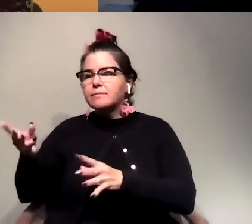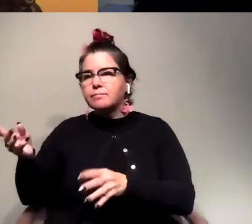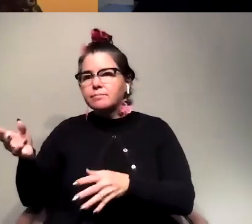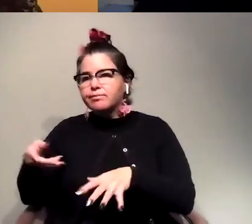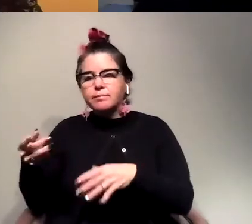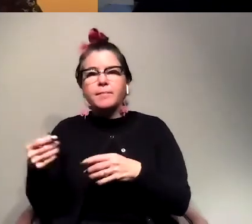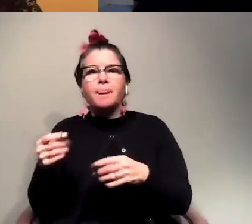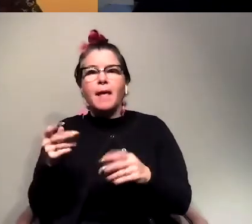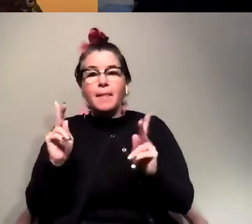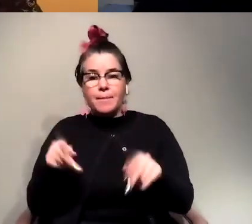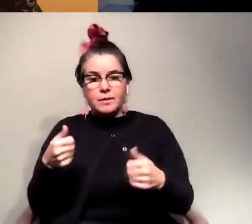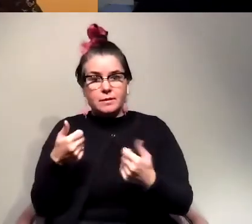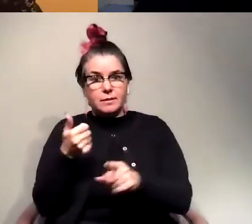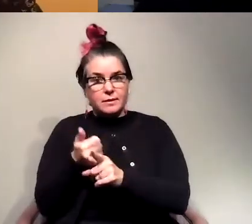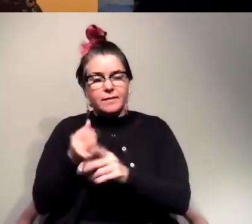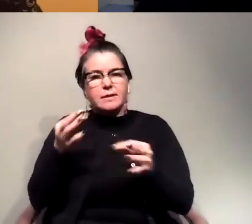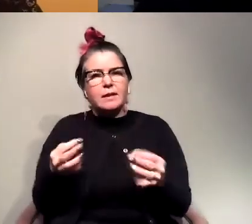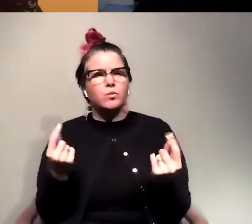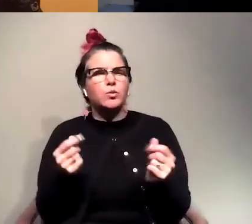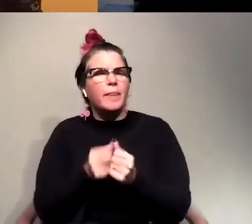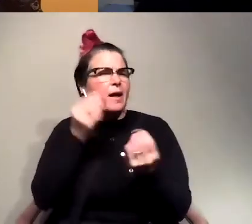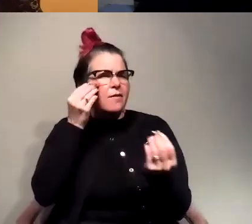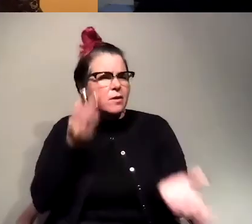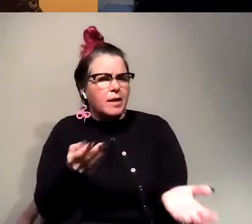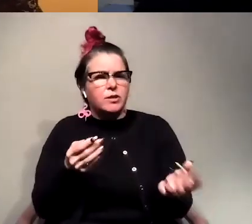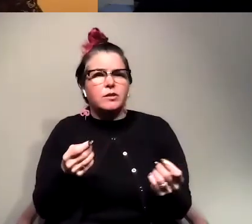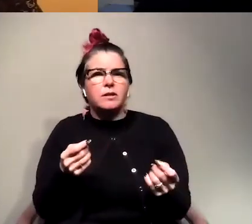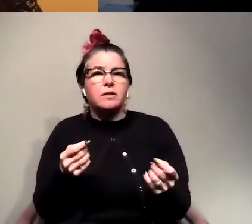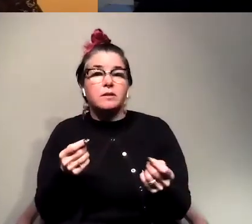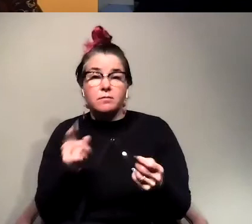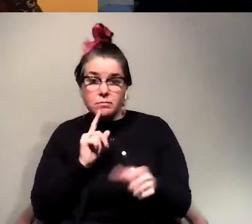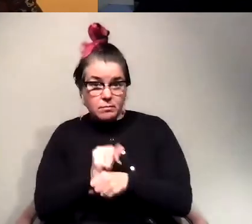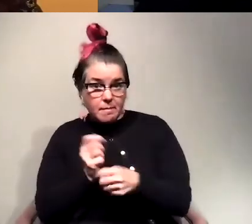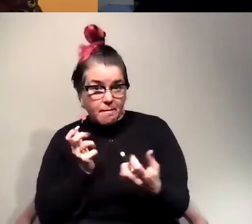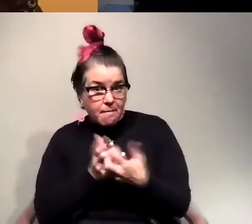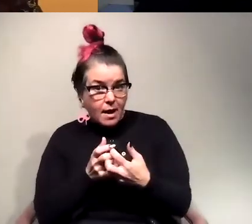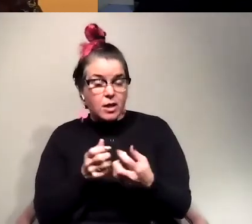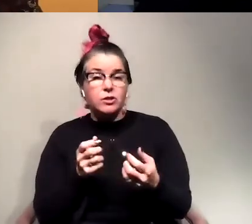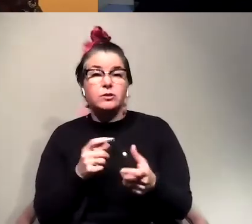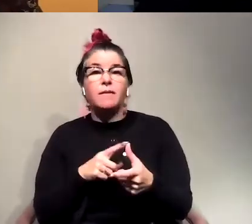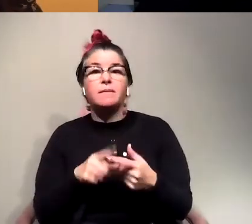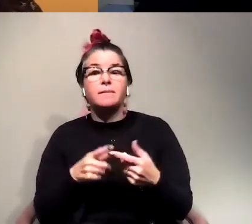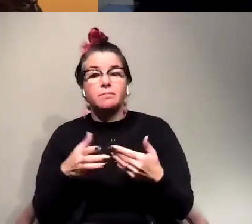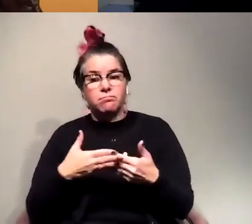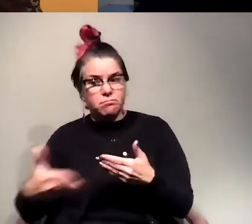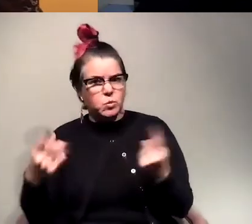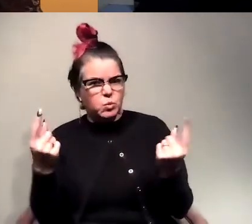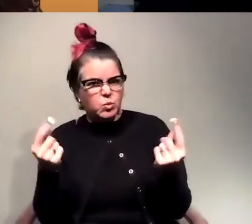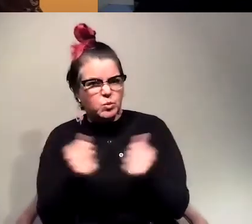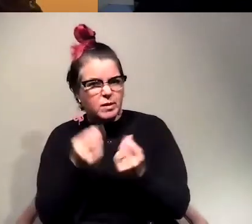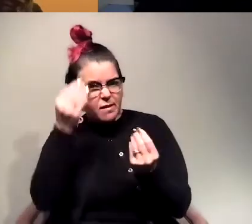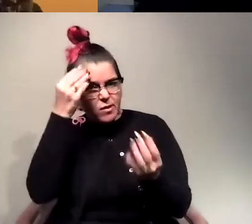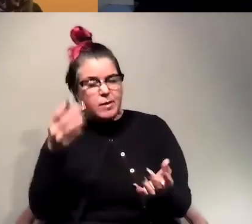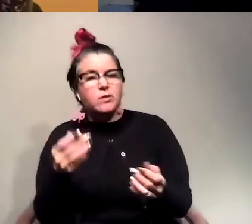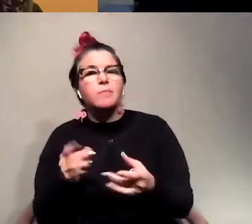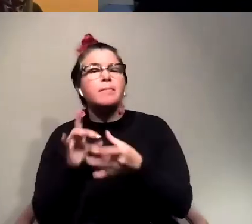who decides what to do with that, and decides whether it's a match, and you know, what do they do with that information, or maybe they tie it